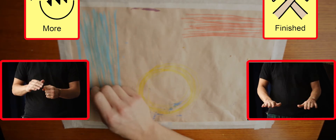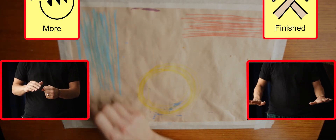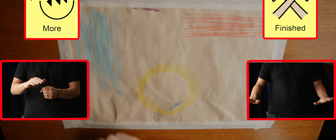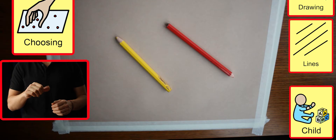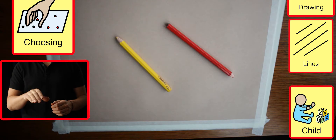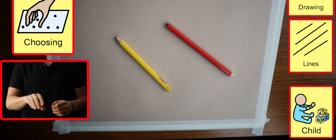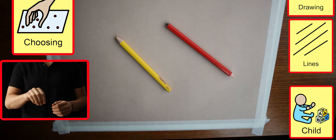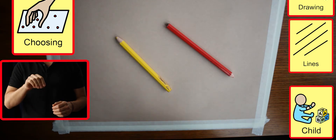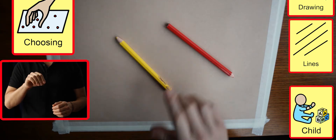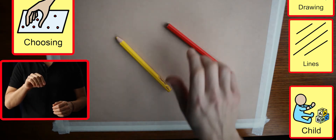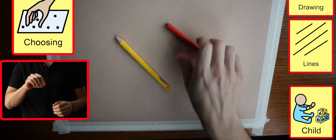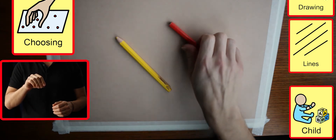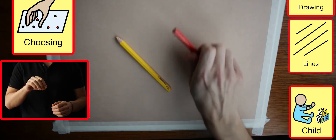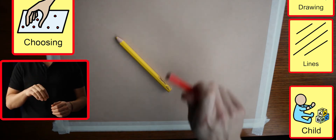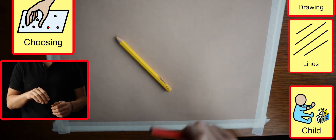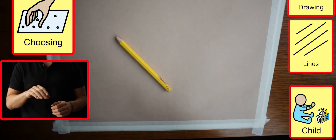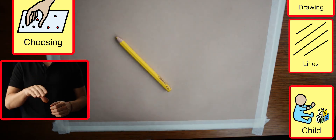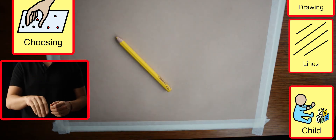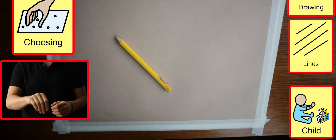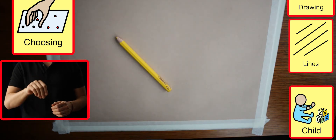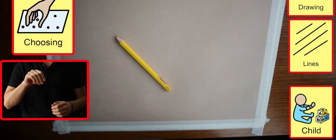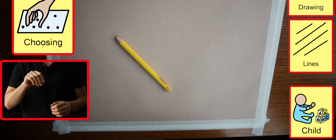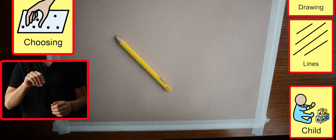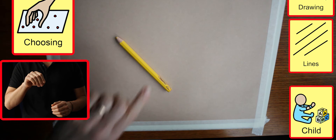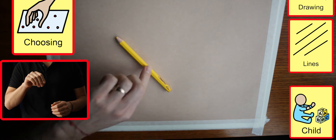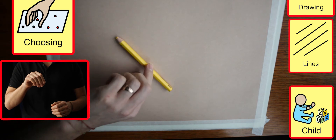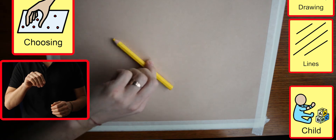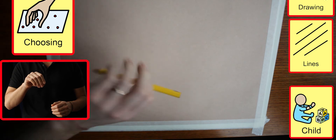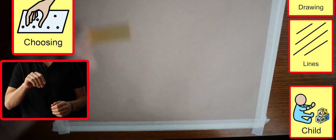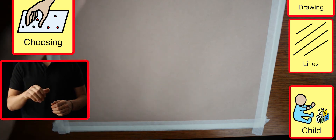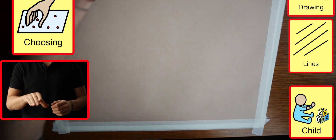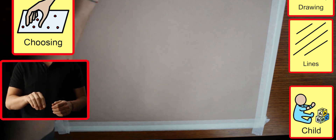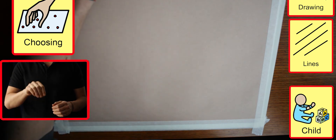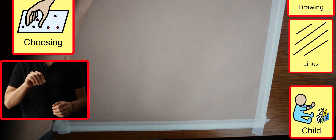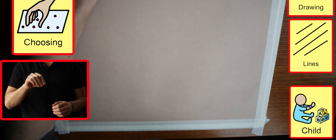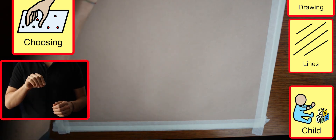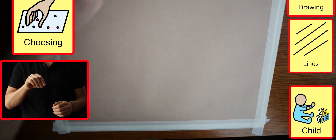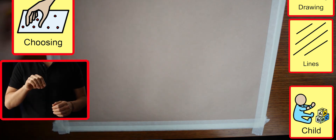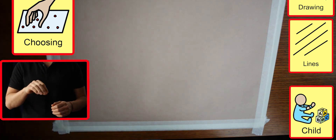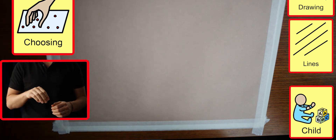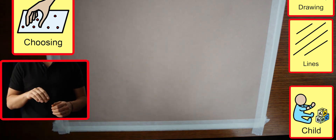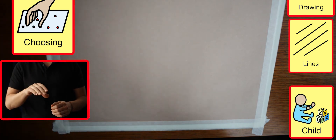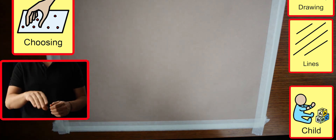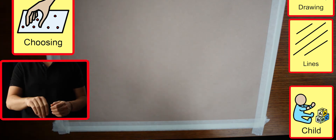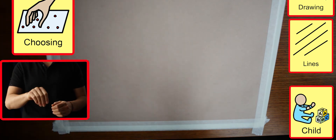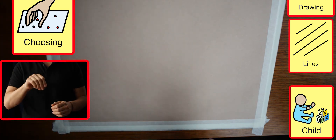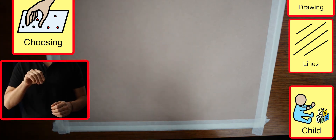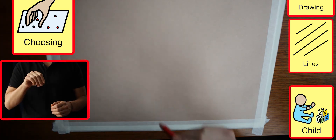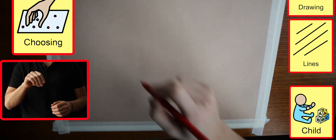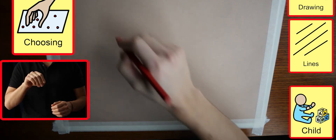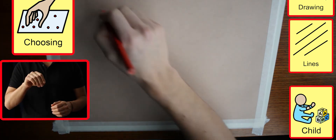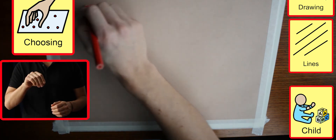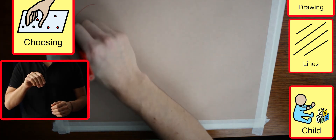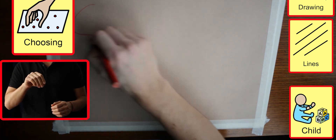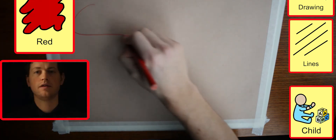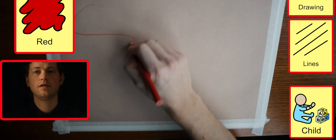opportunity. For students that have mastered these initial gestures, we can support the discovery of a